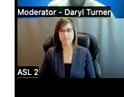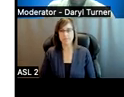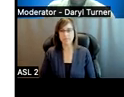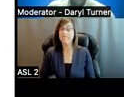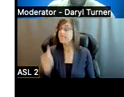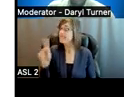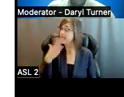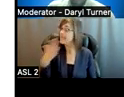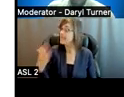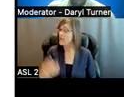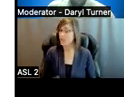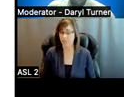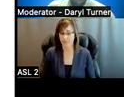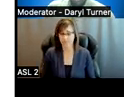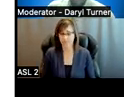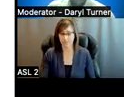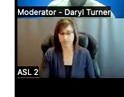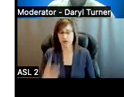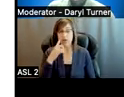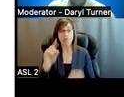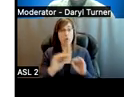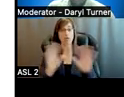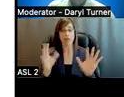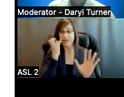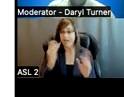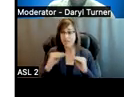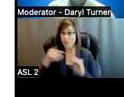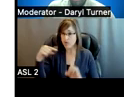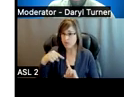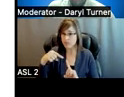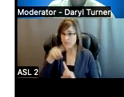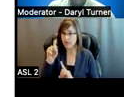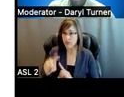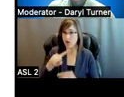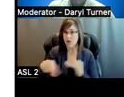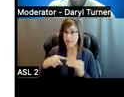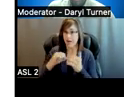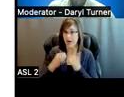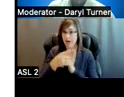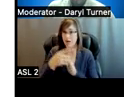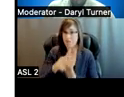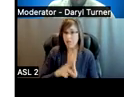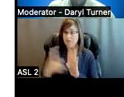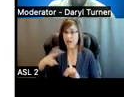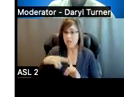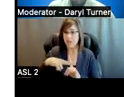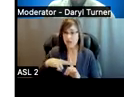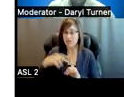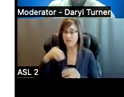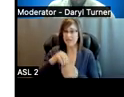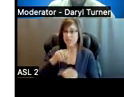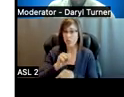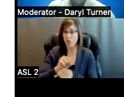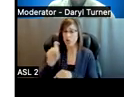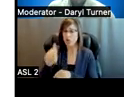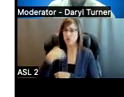Thank you. All right, let's see. For clarity, if we have more specific questions about how this policy applies in our work, should